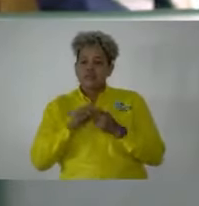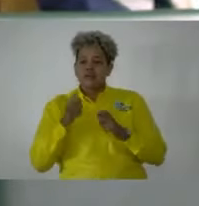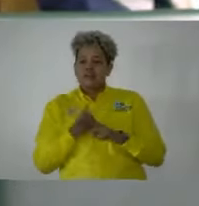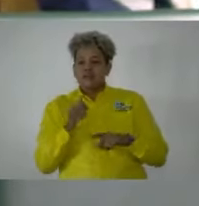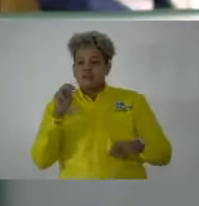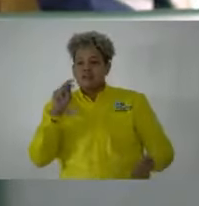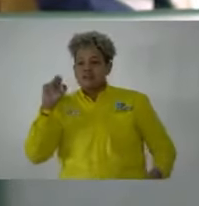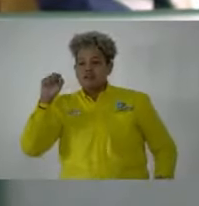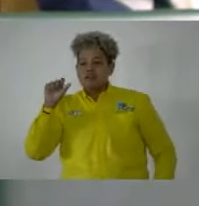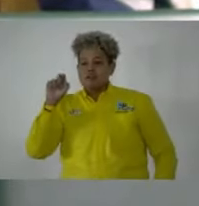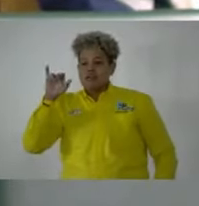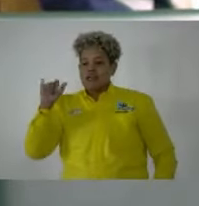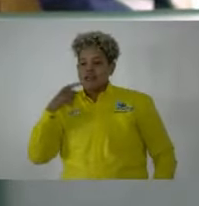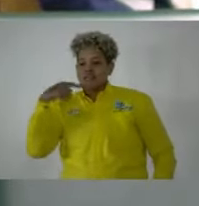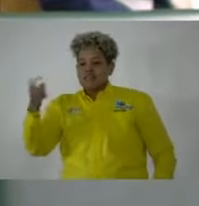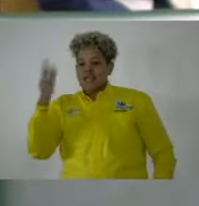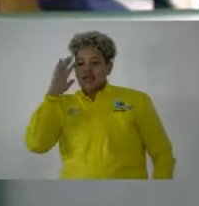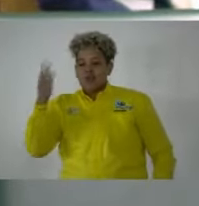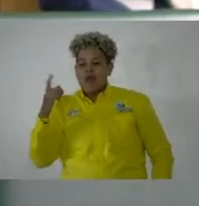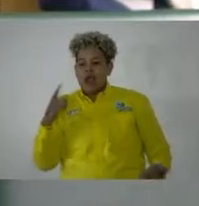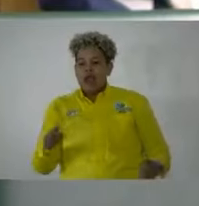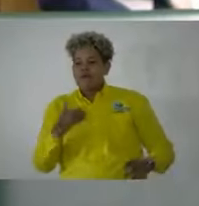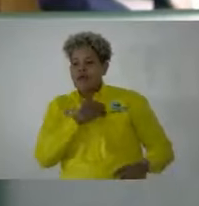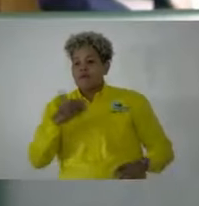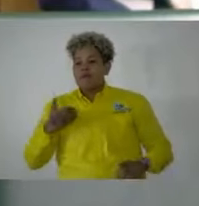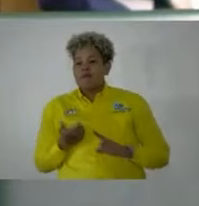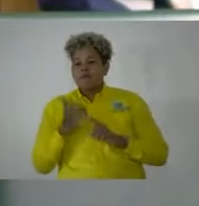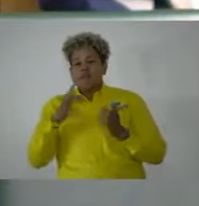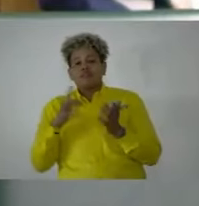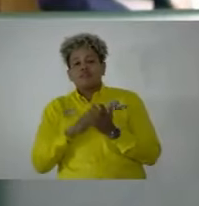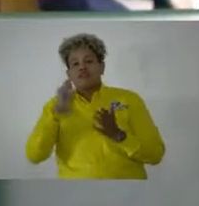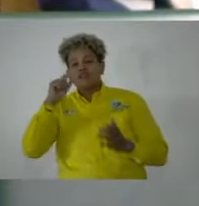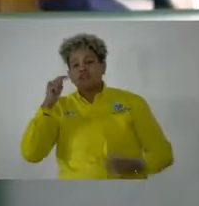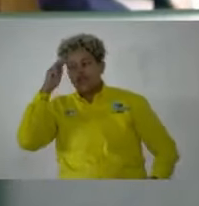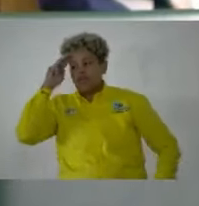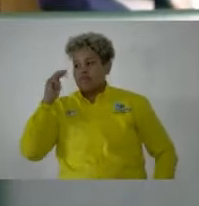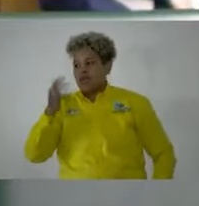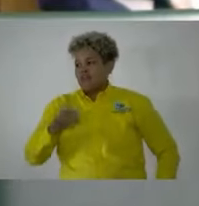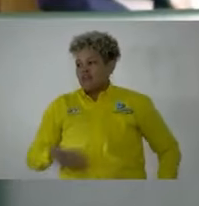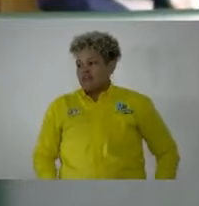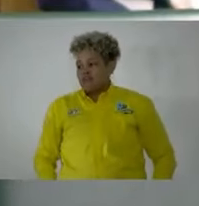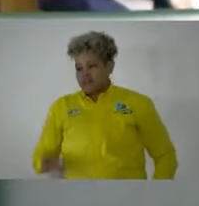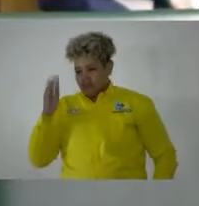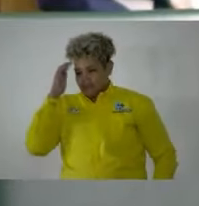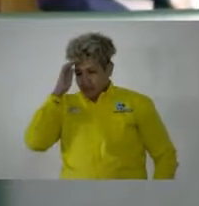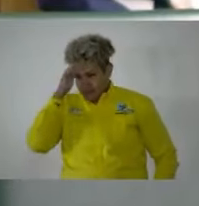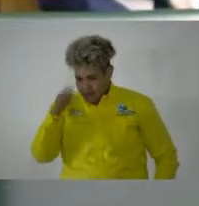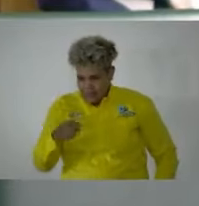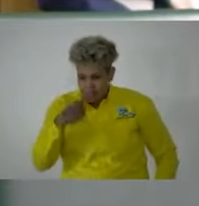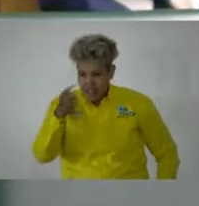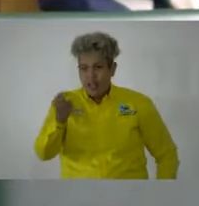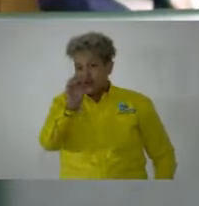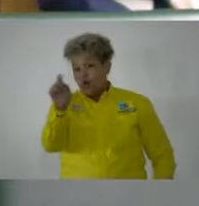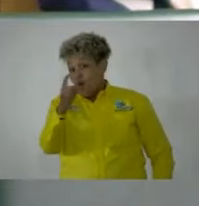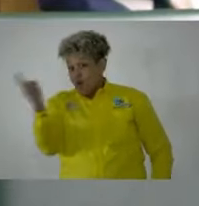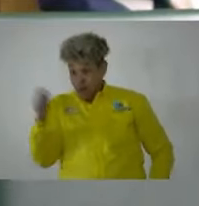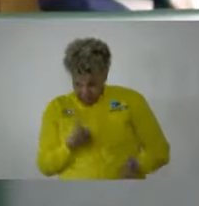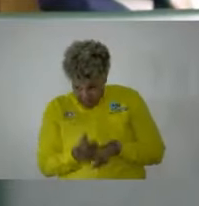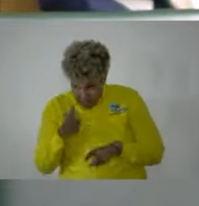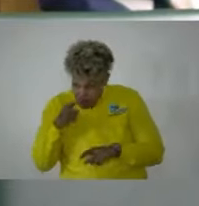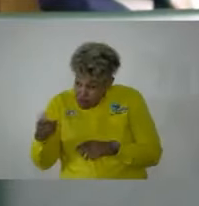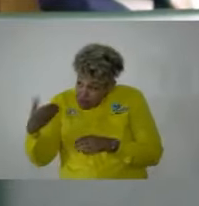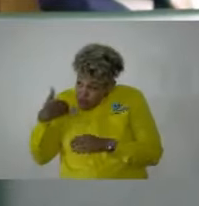was Maurice Guy, the member for Central St. Mary. It is telling that no one has been